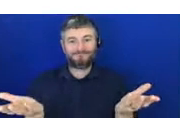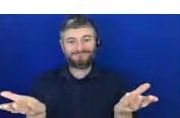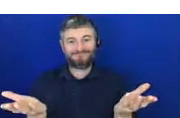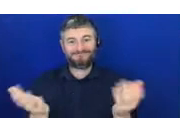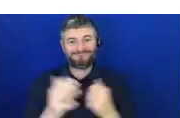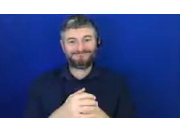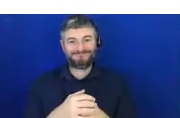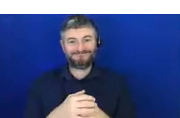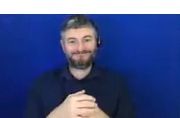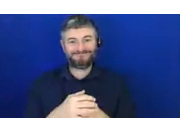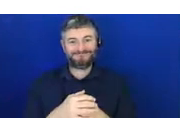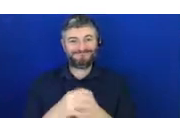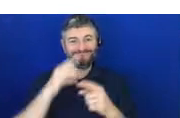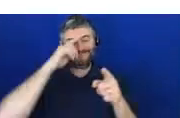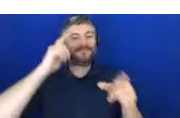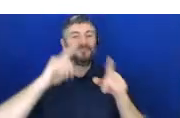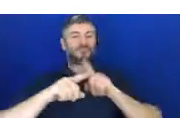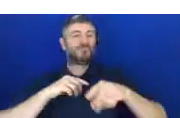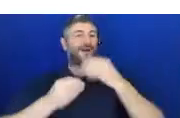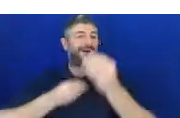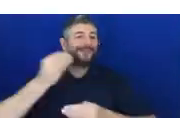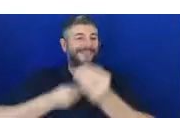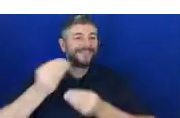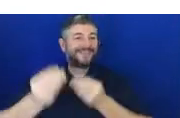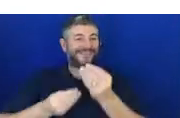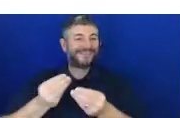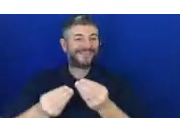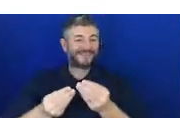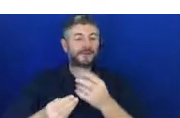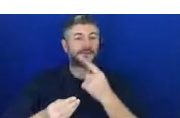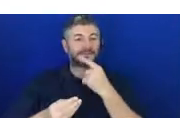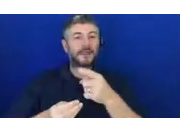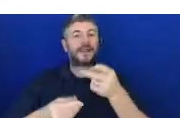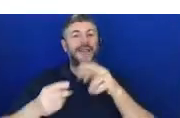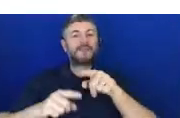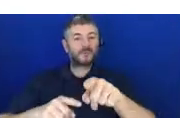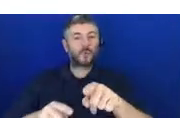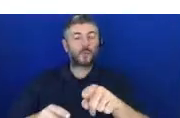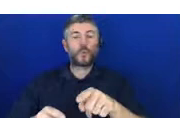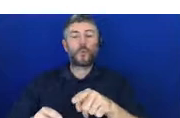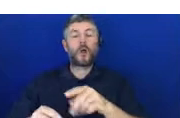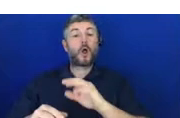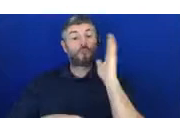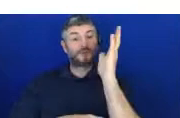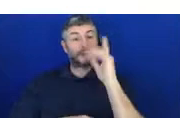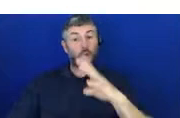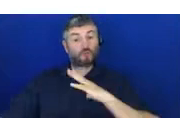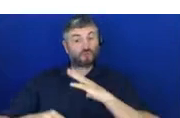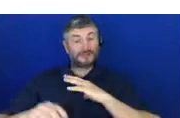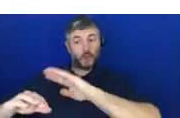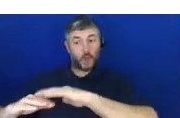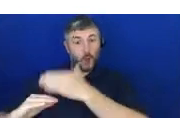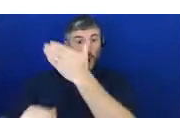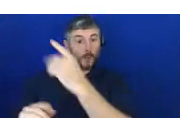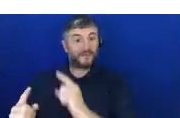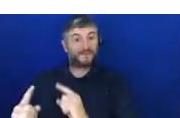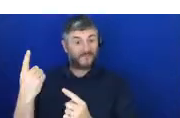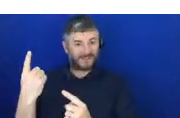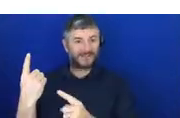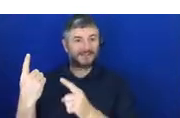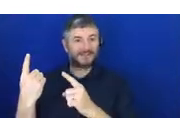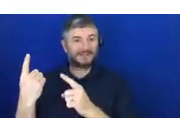What you need to do, Ruth, is if you open up your presentation ready. Yeah, which is what I did actually.